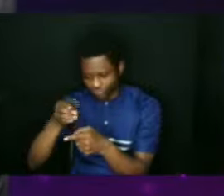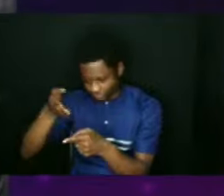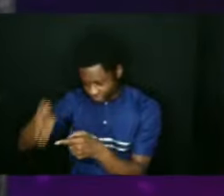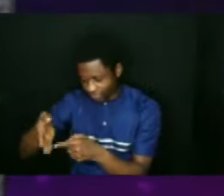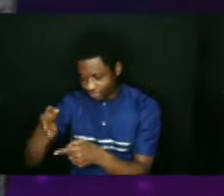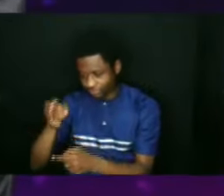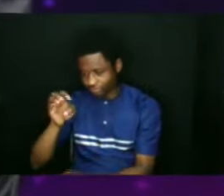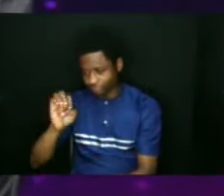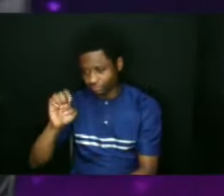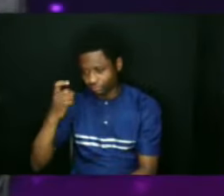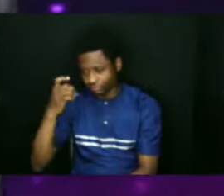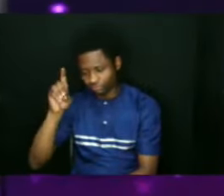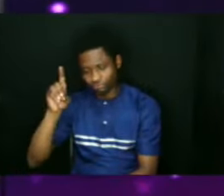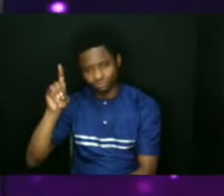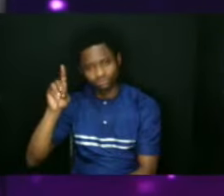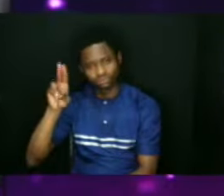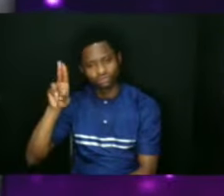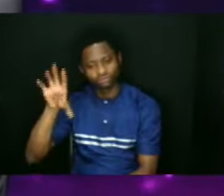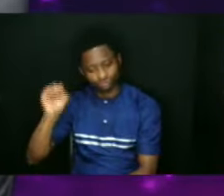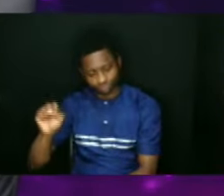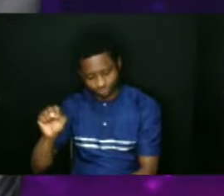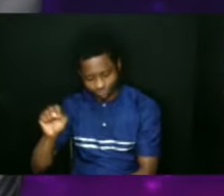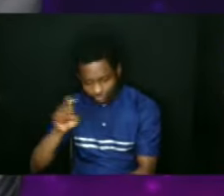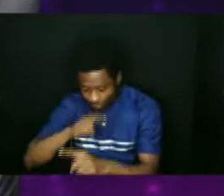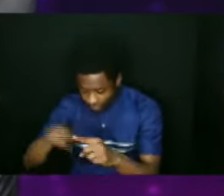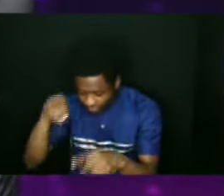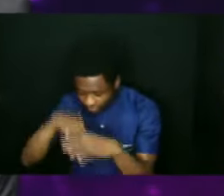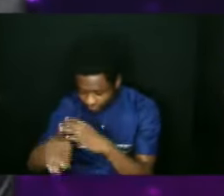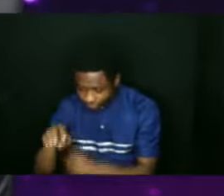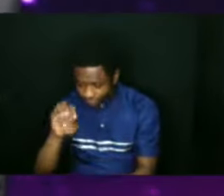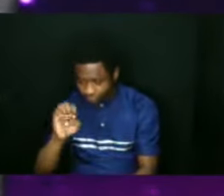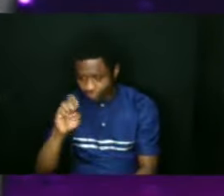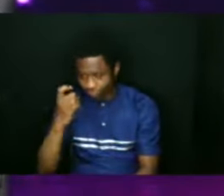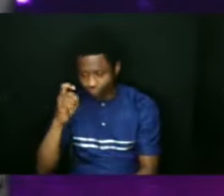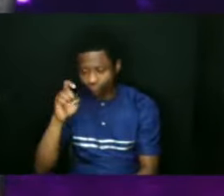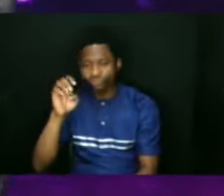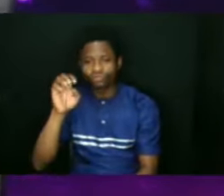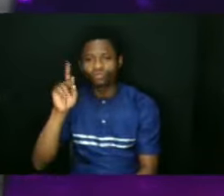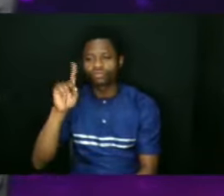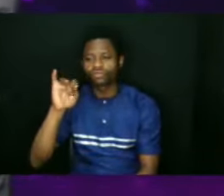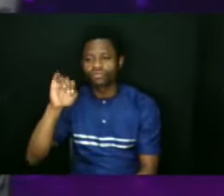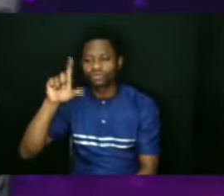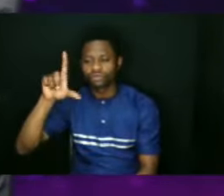but there is another stone in Ezekiel chapter 3, verse